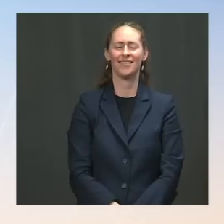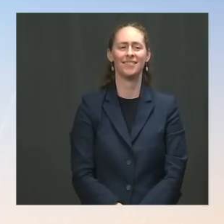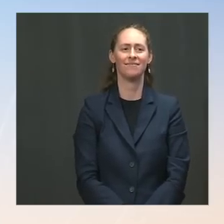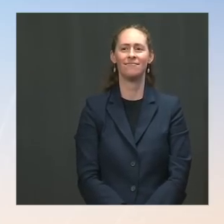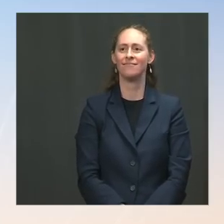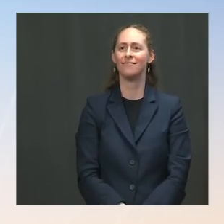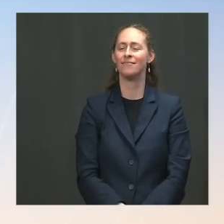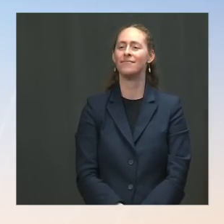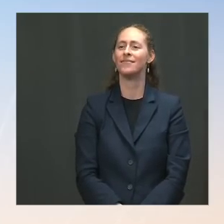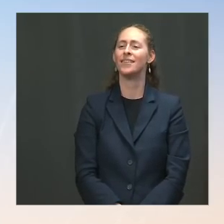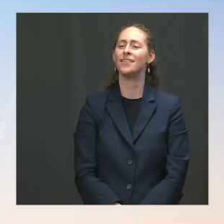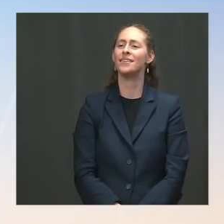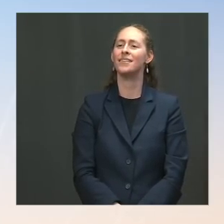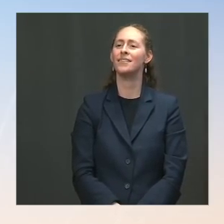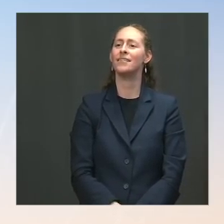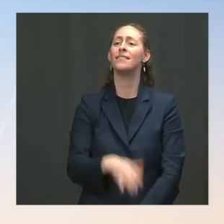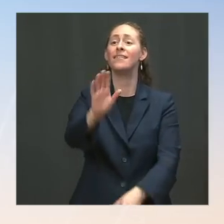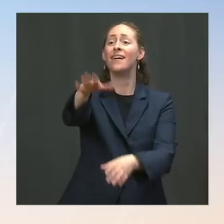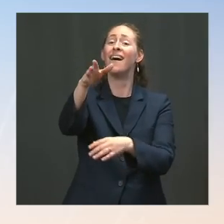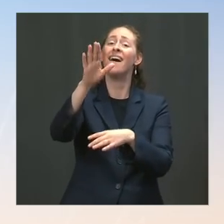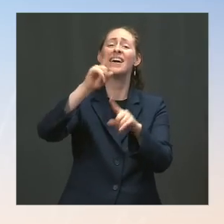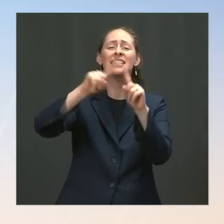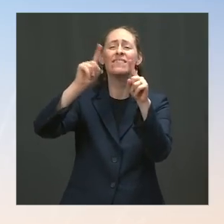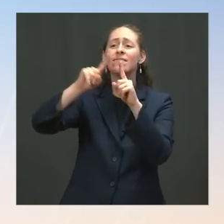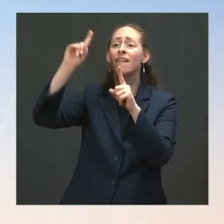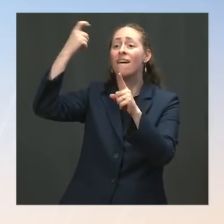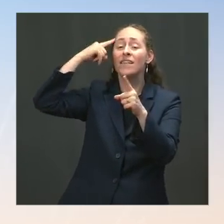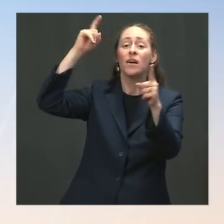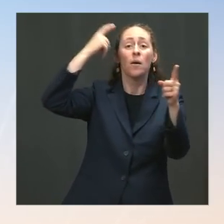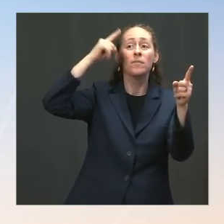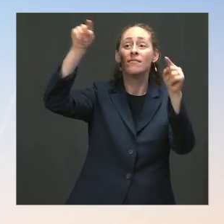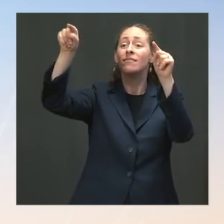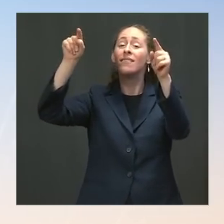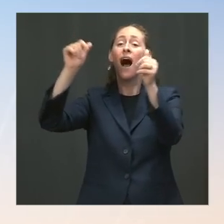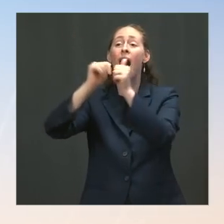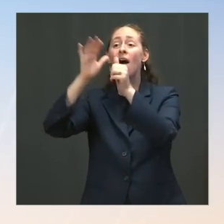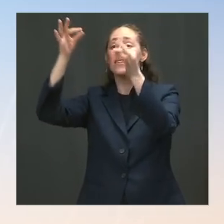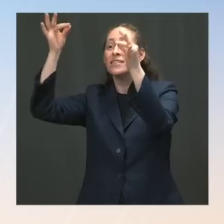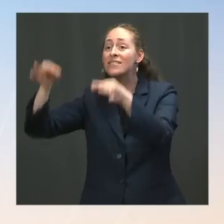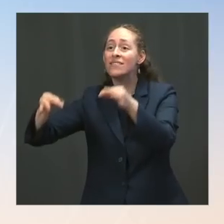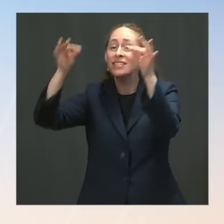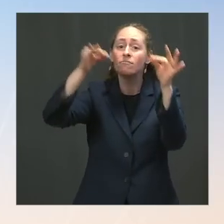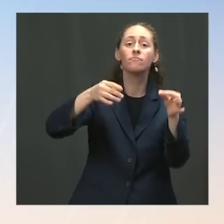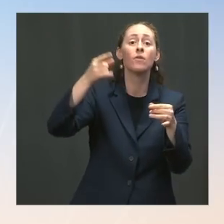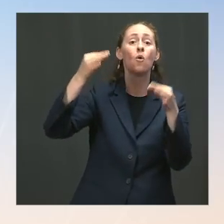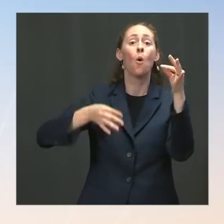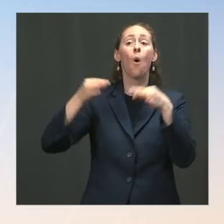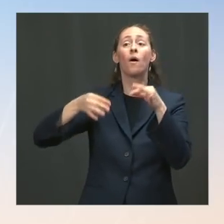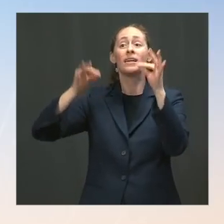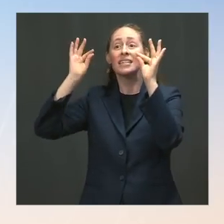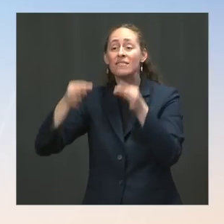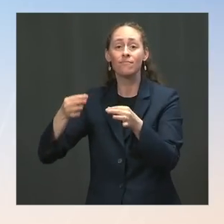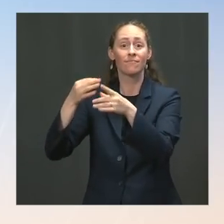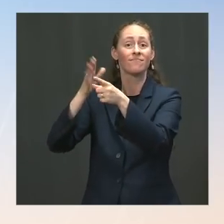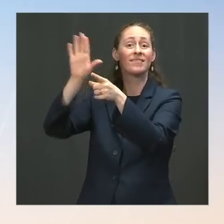government, but also they'll make their own decisions. But what we can control and what we are very focused on is what we can do